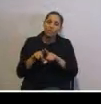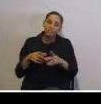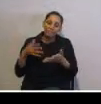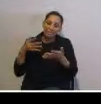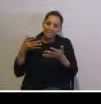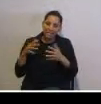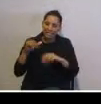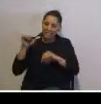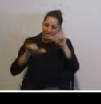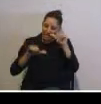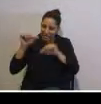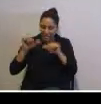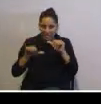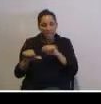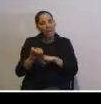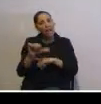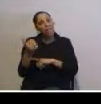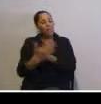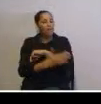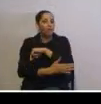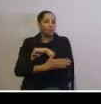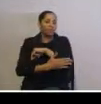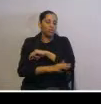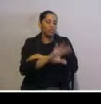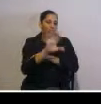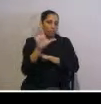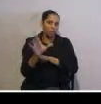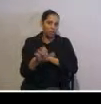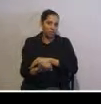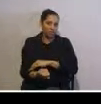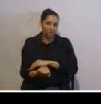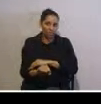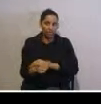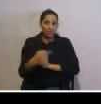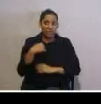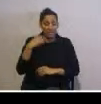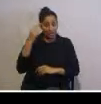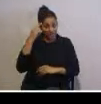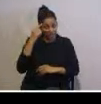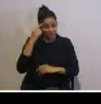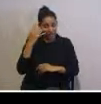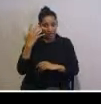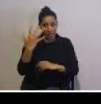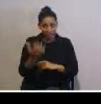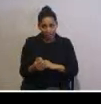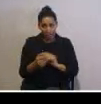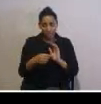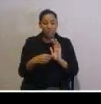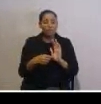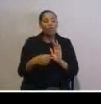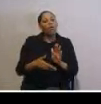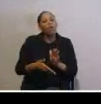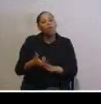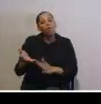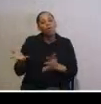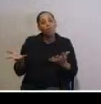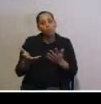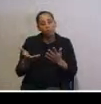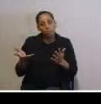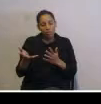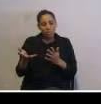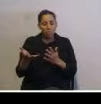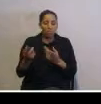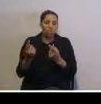our other countries in Africa, I think they are ahead in terms of going cost reflective. They are ahead in terms of going